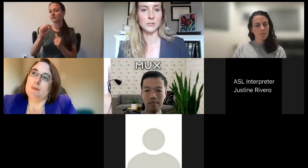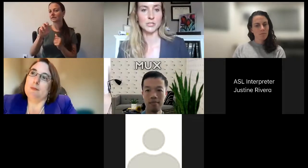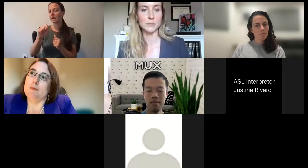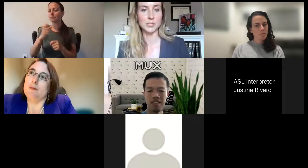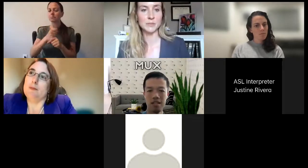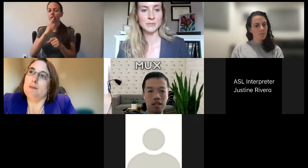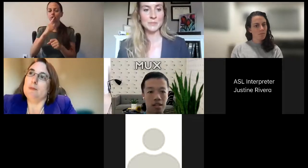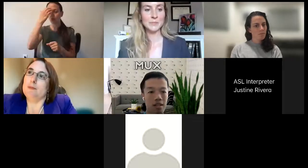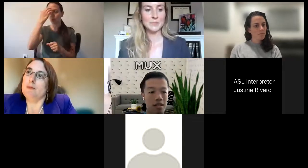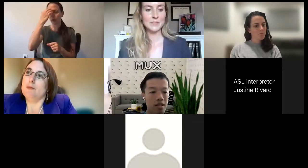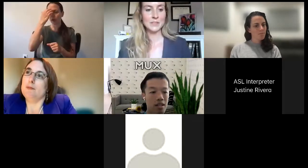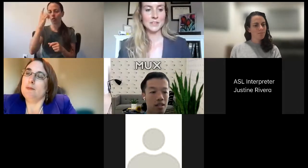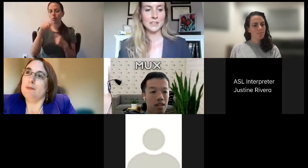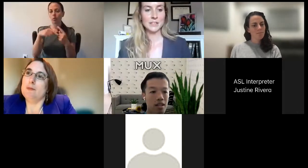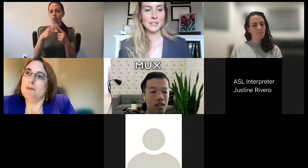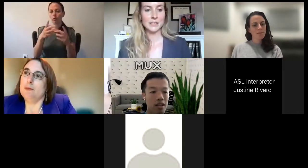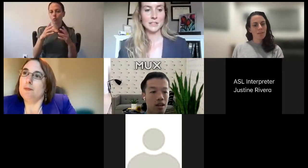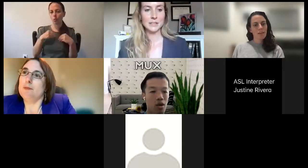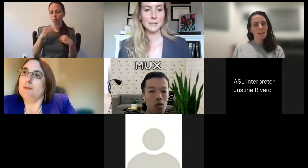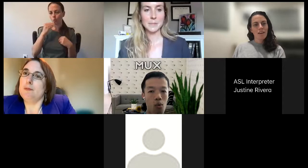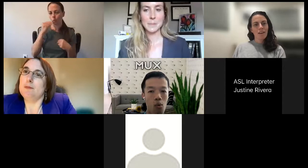navigating homeownership too.